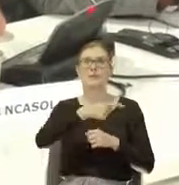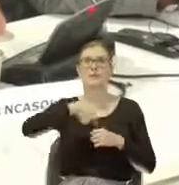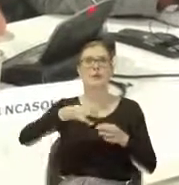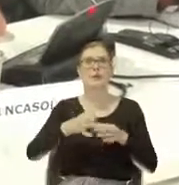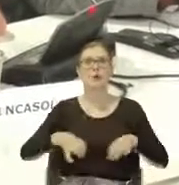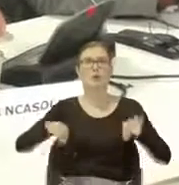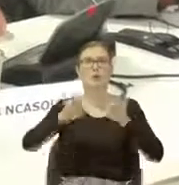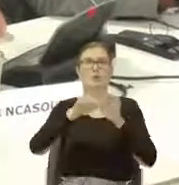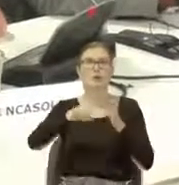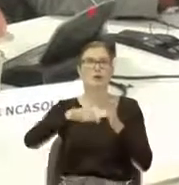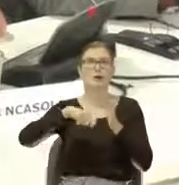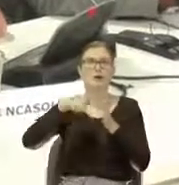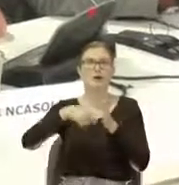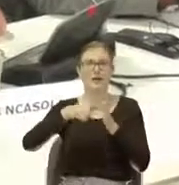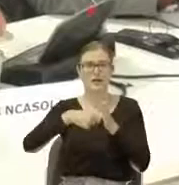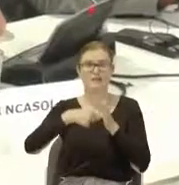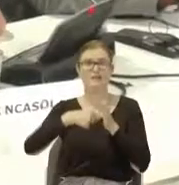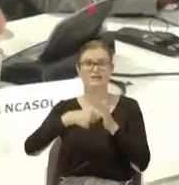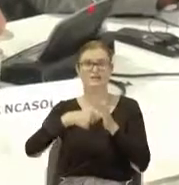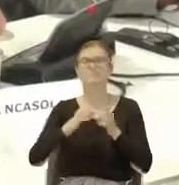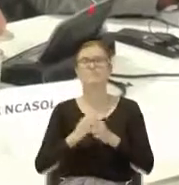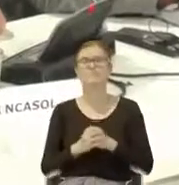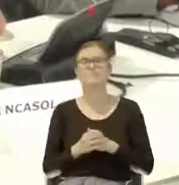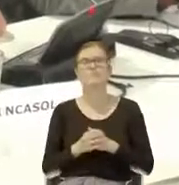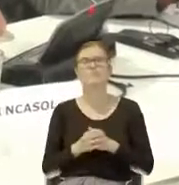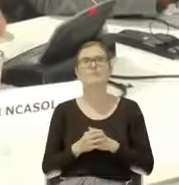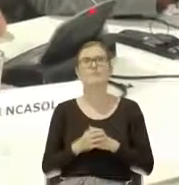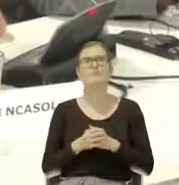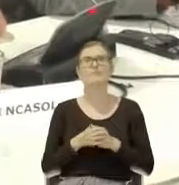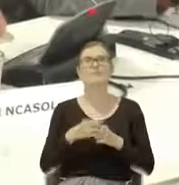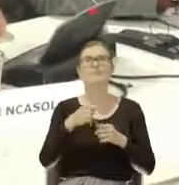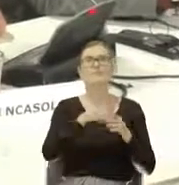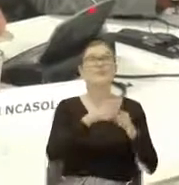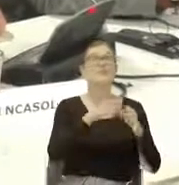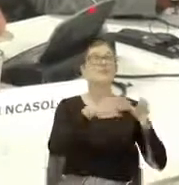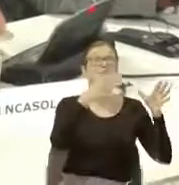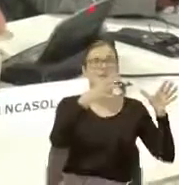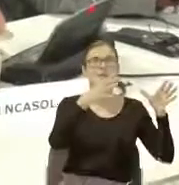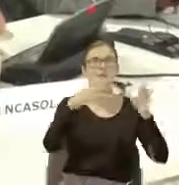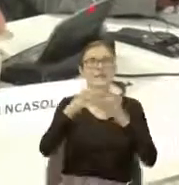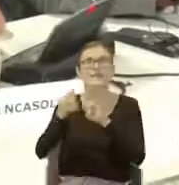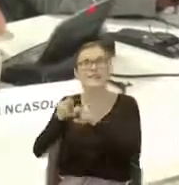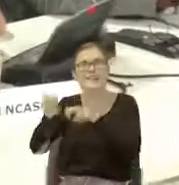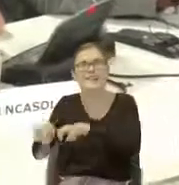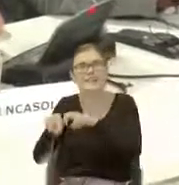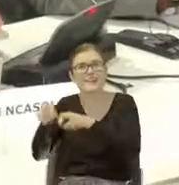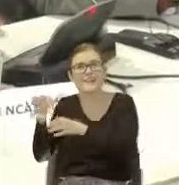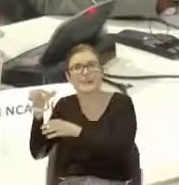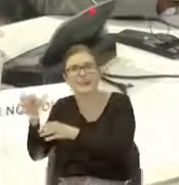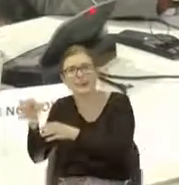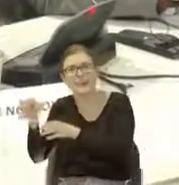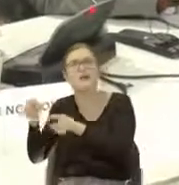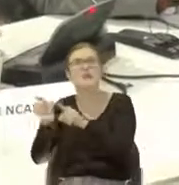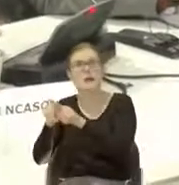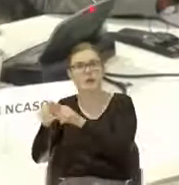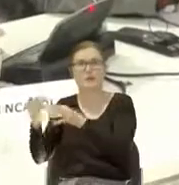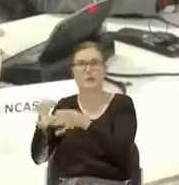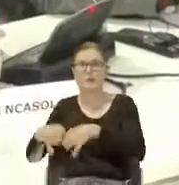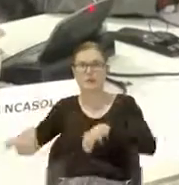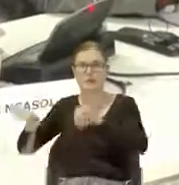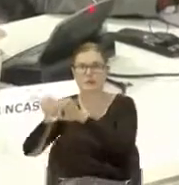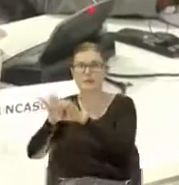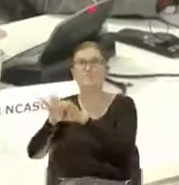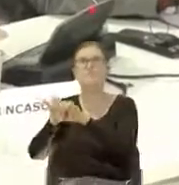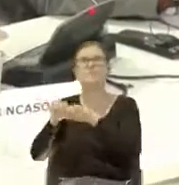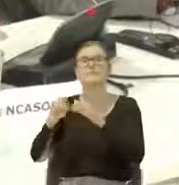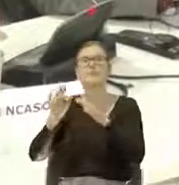areas, using digital connectivity, improving the facilities and the services in all these areas. We have